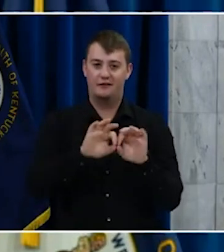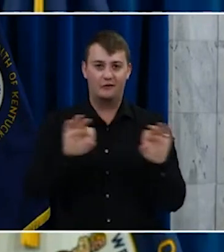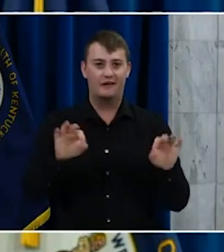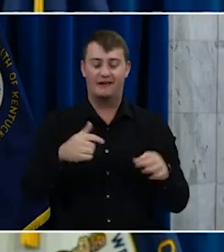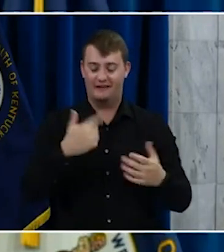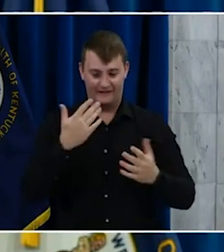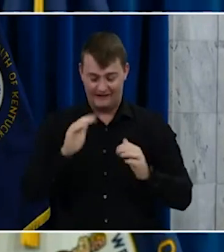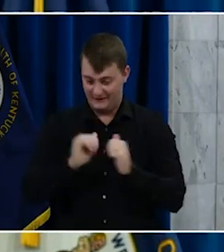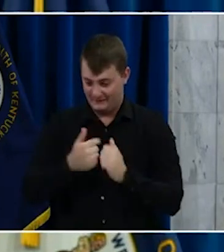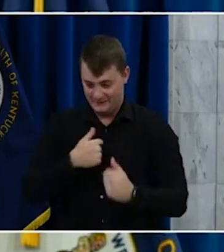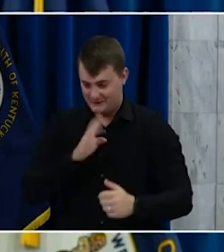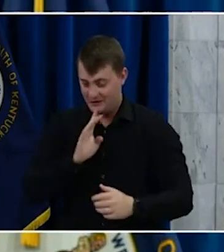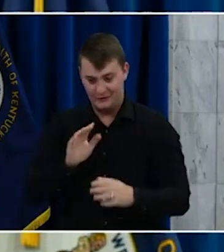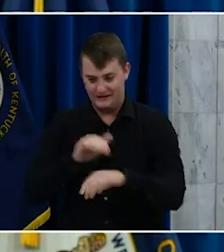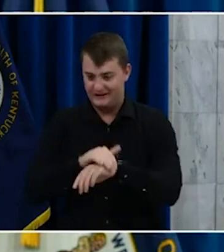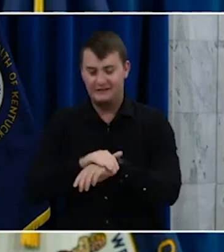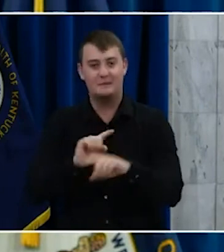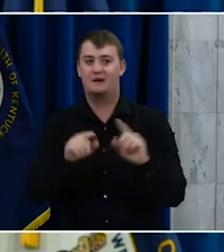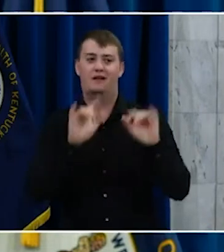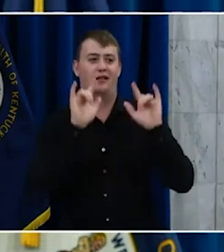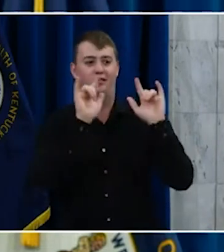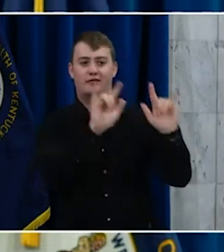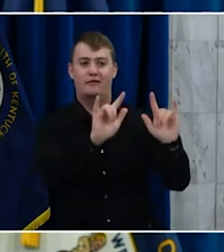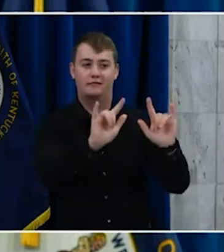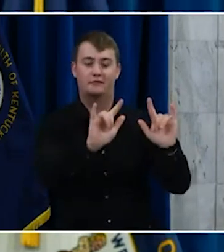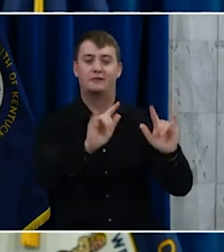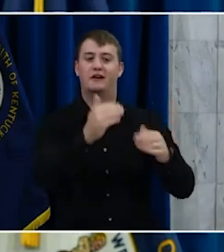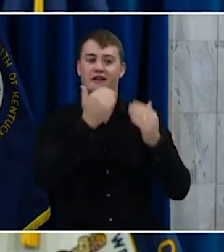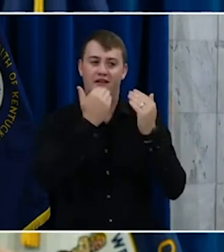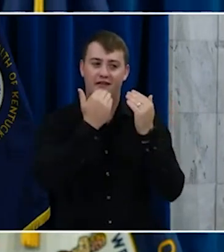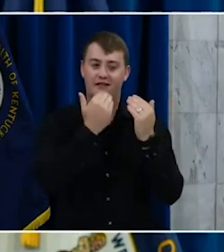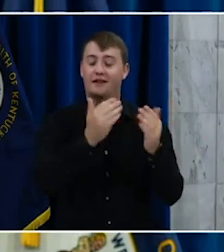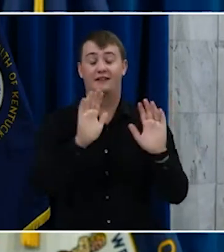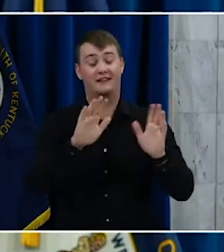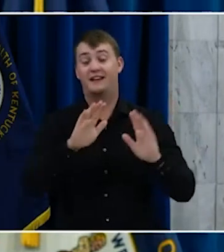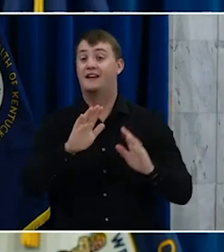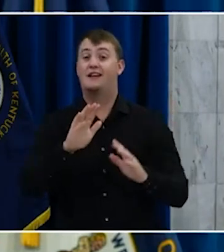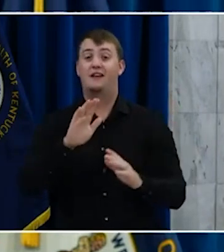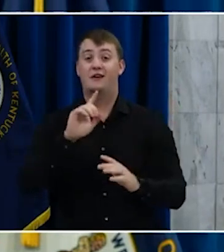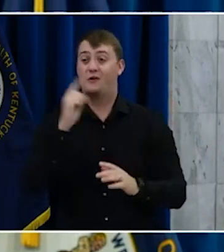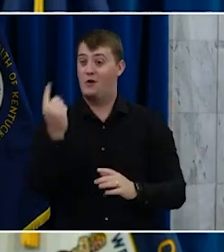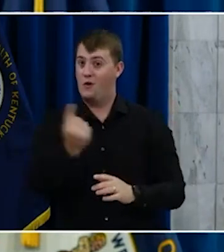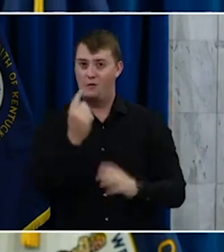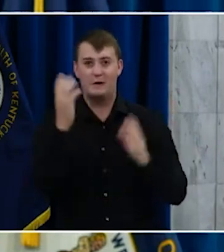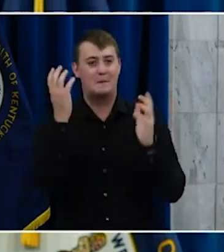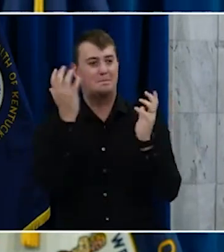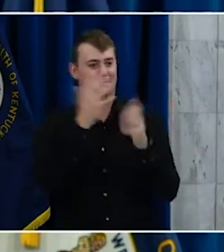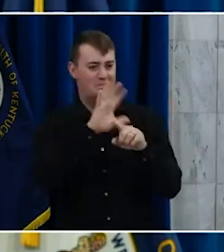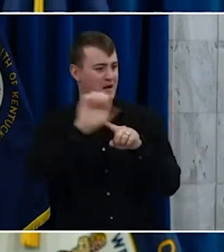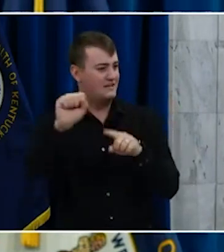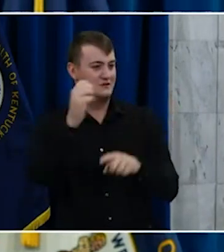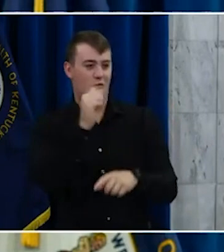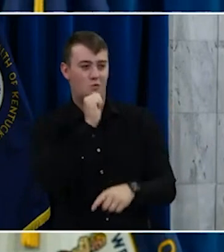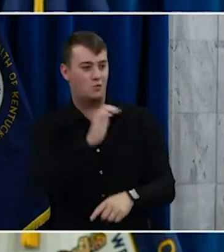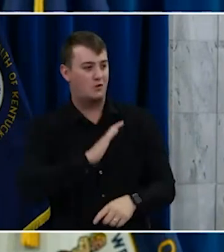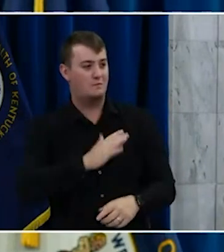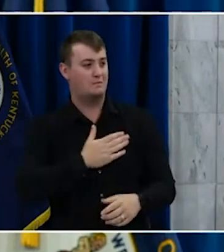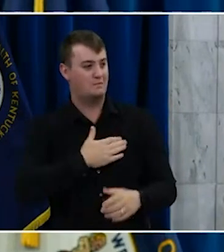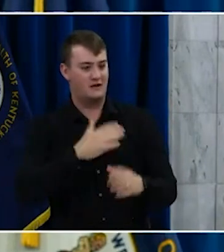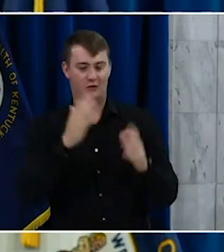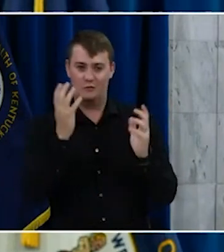and that I actually had a degree. So I love you and thank you. Thank you to, listen, all the amazing women that are right here, are my two